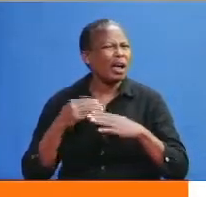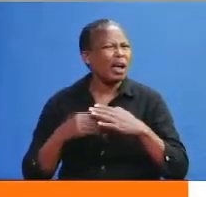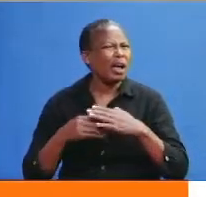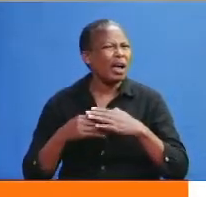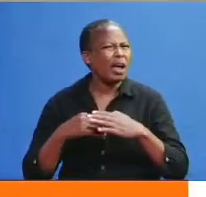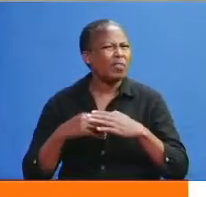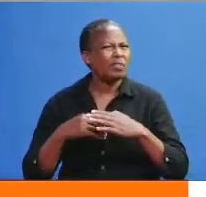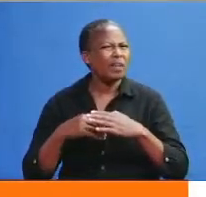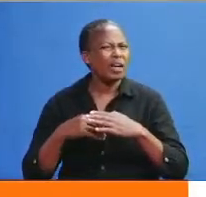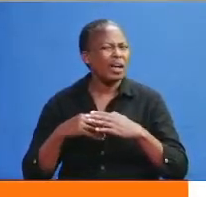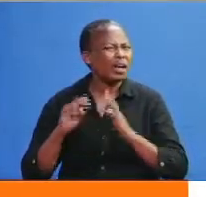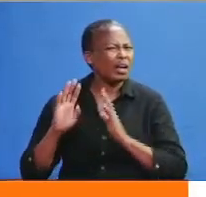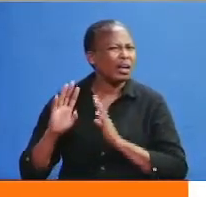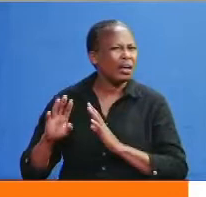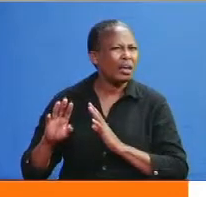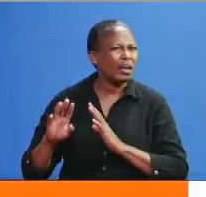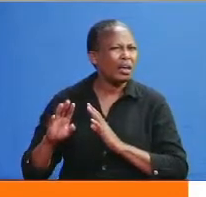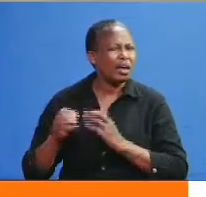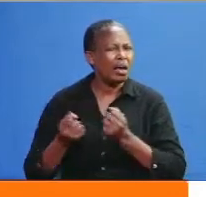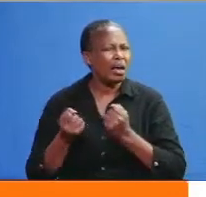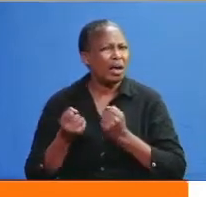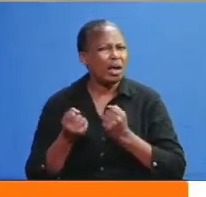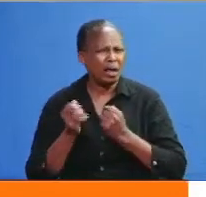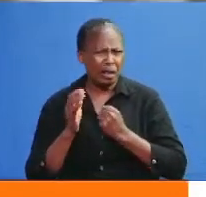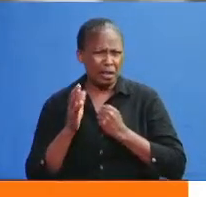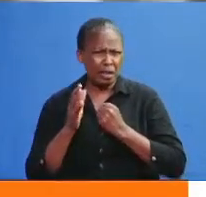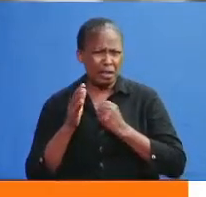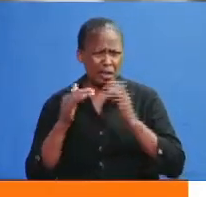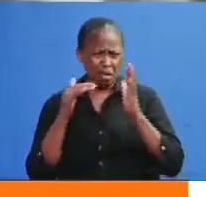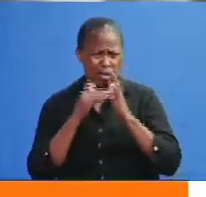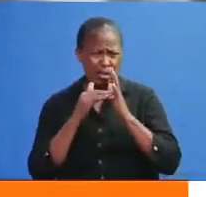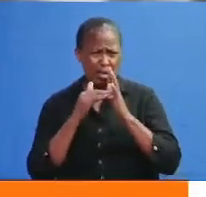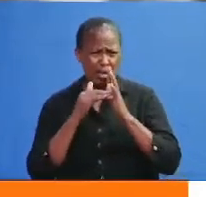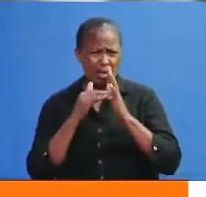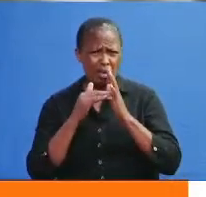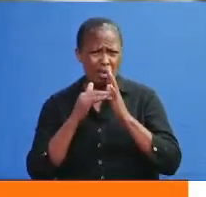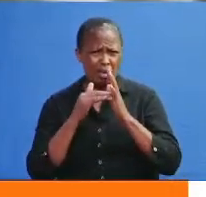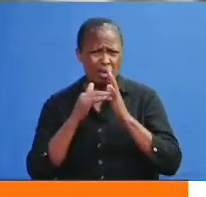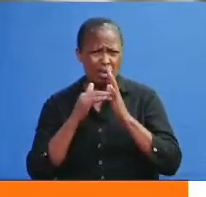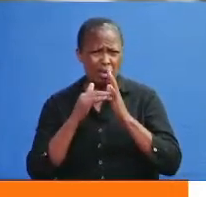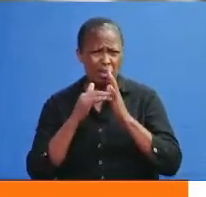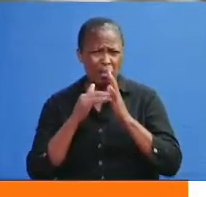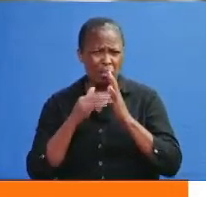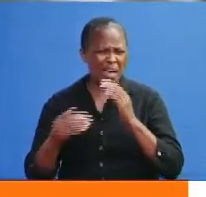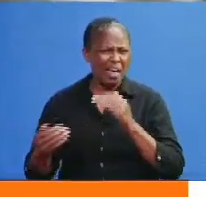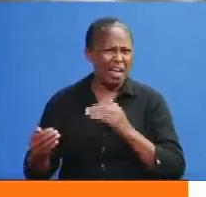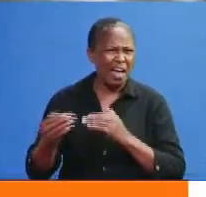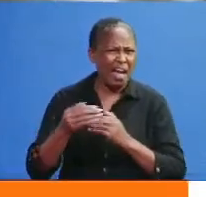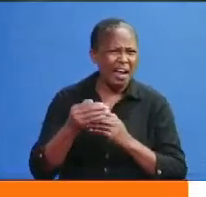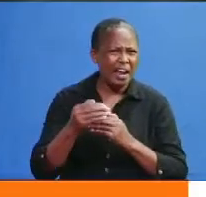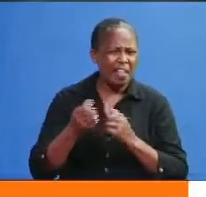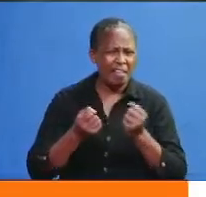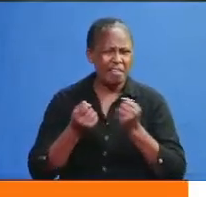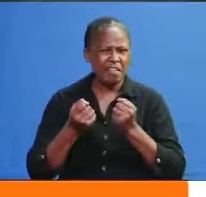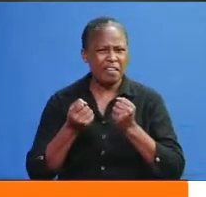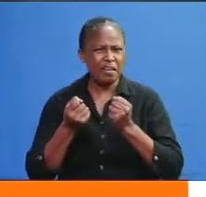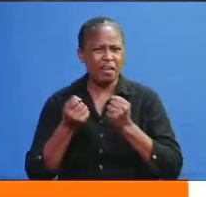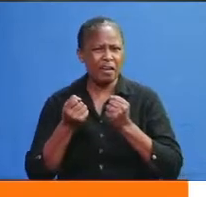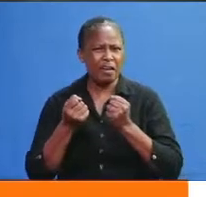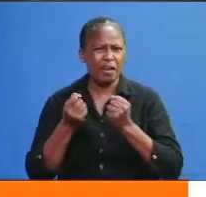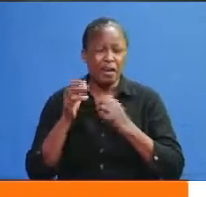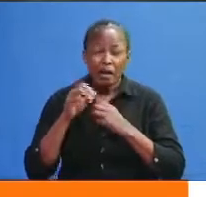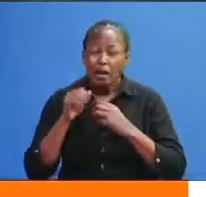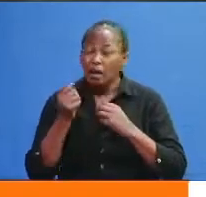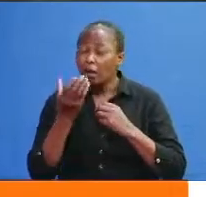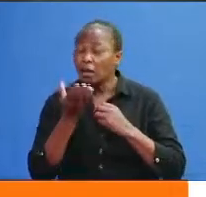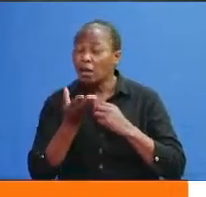vehicle stopped, his car seemingly obstructed by another vehicle. During that hour captured by surveillance